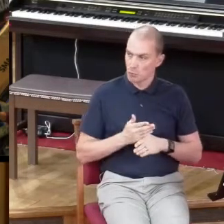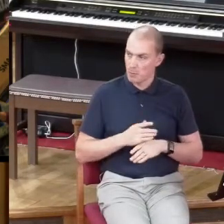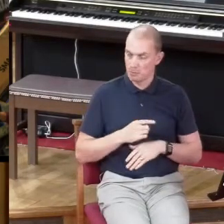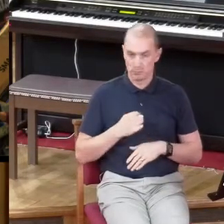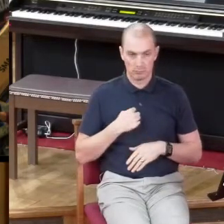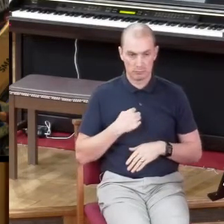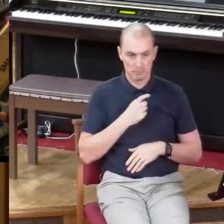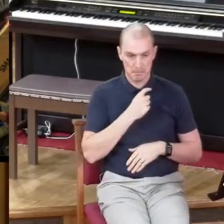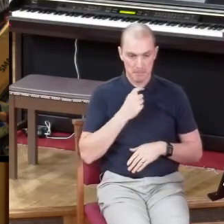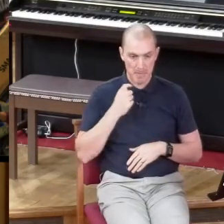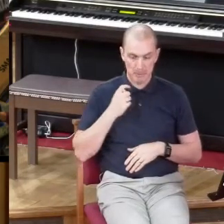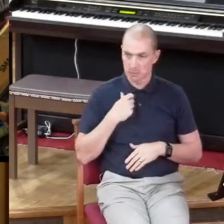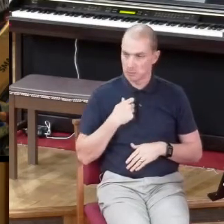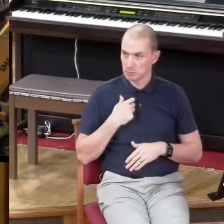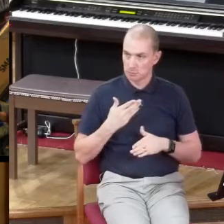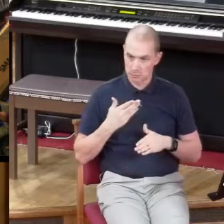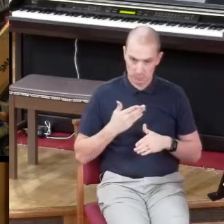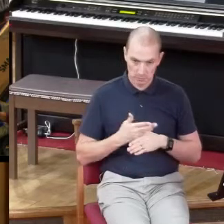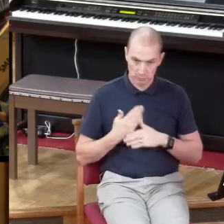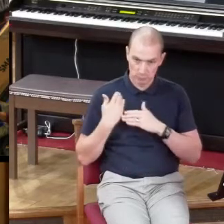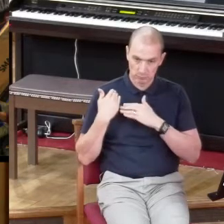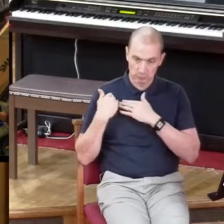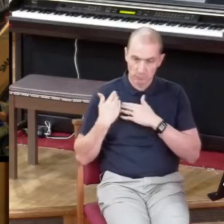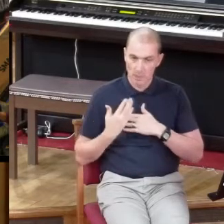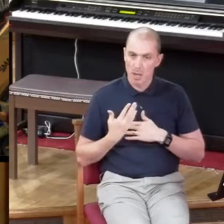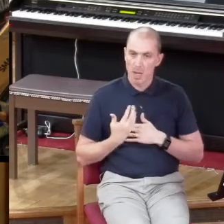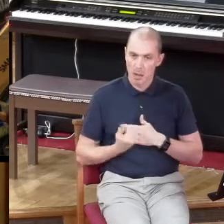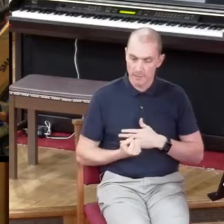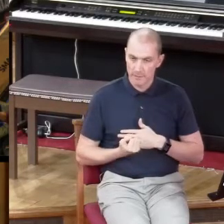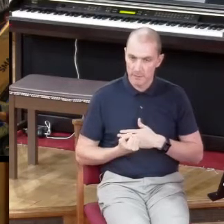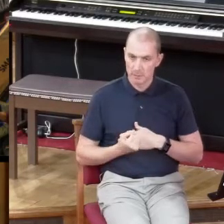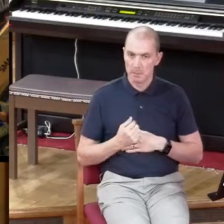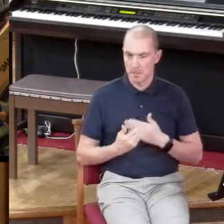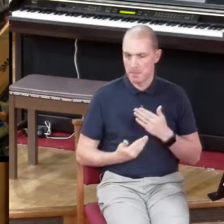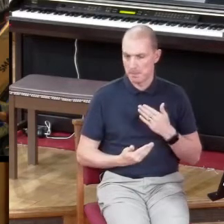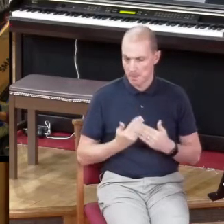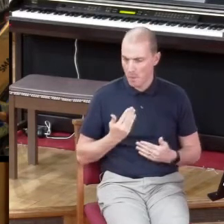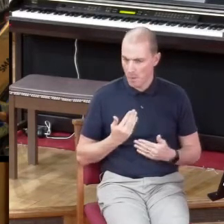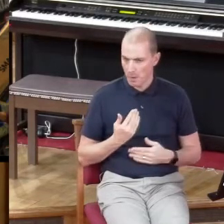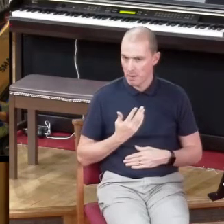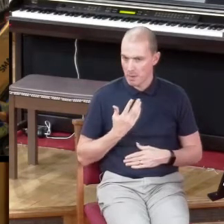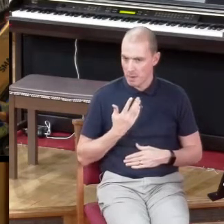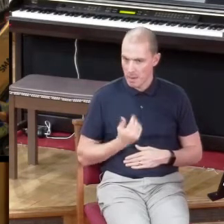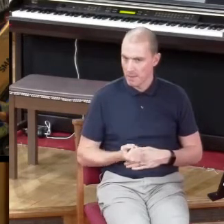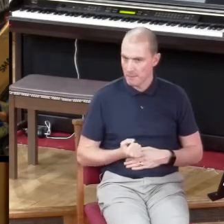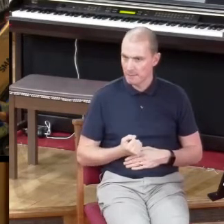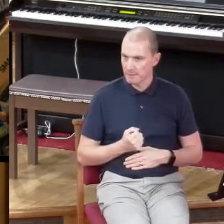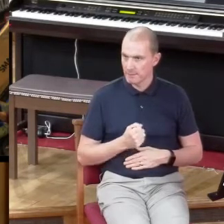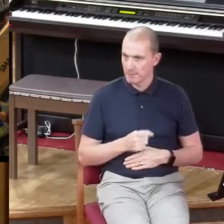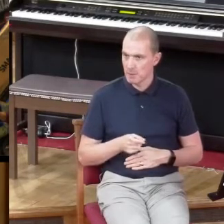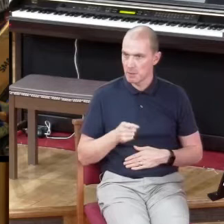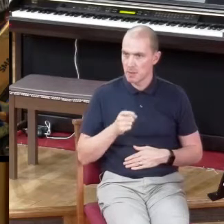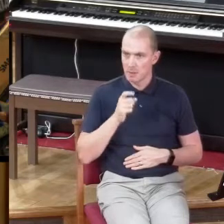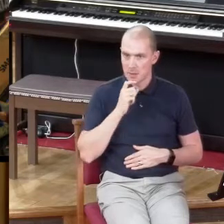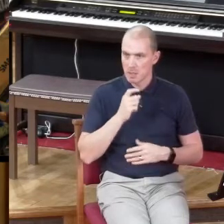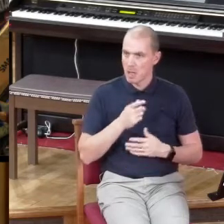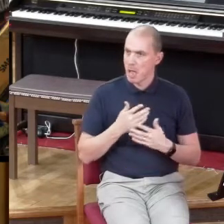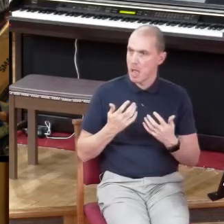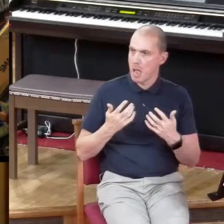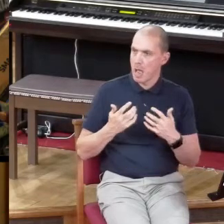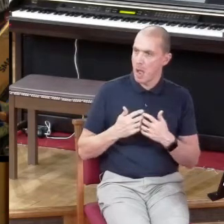task. But there's a wider application than that. How do the folk in the pews pass on